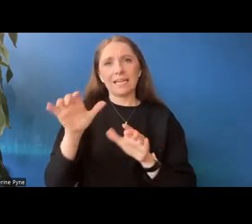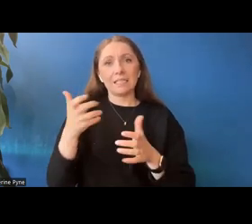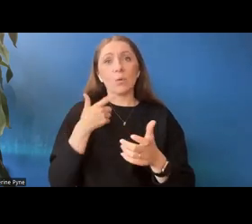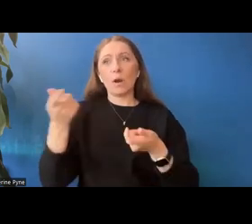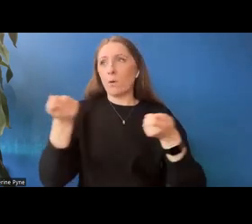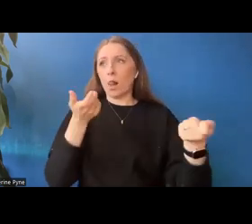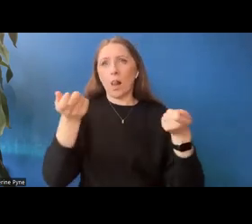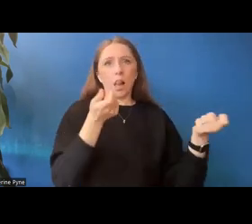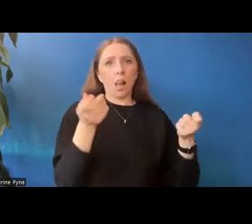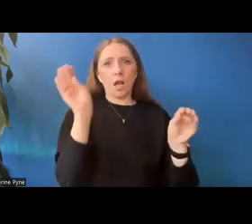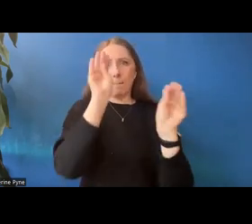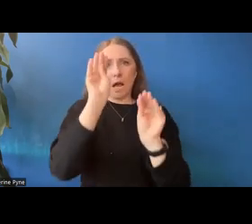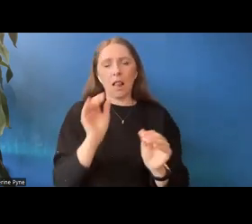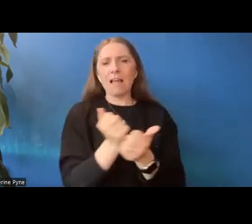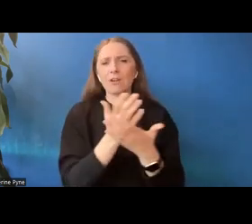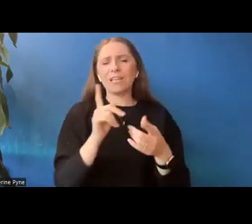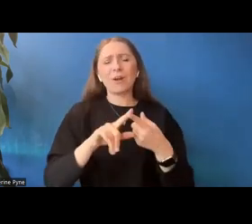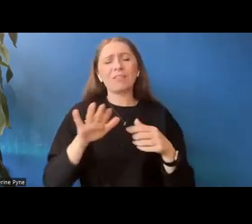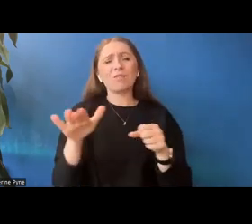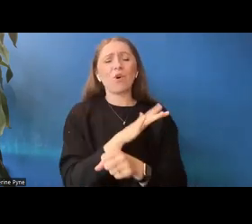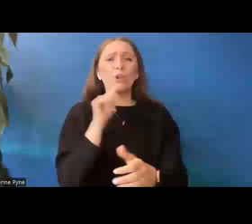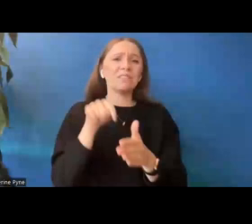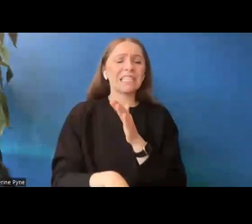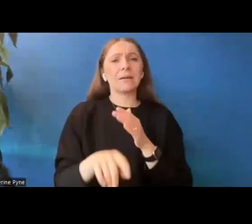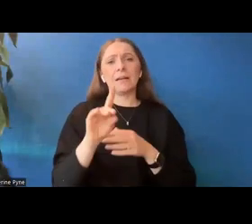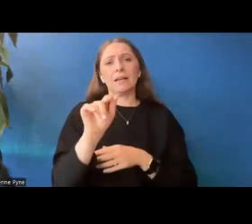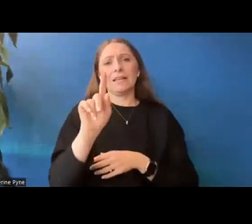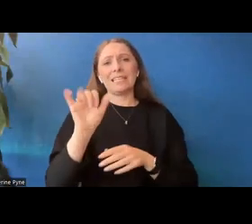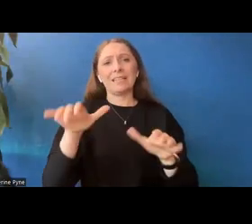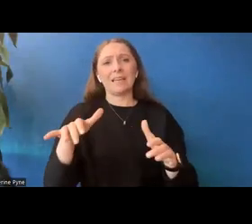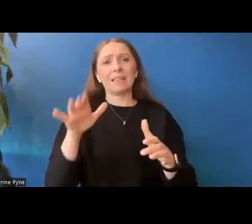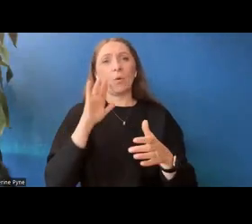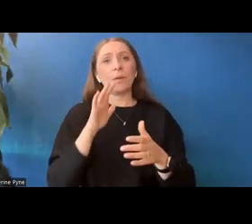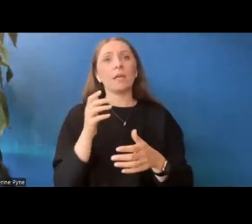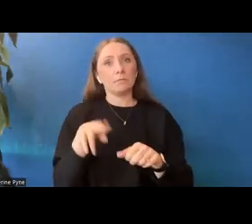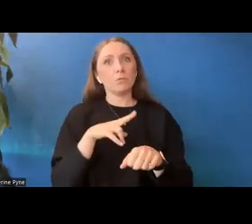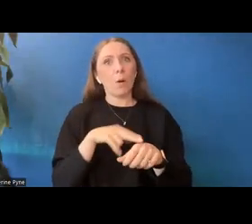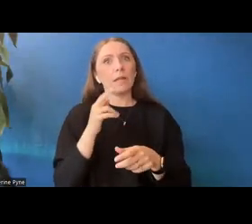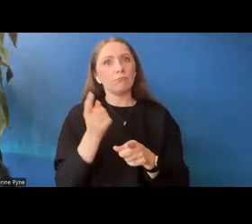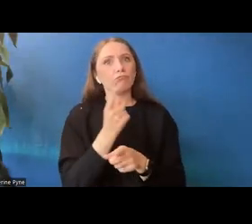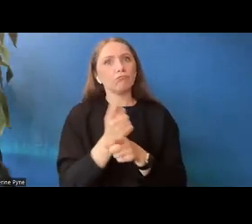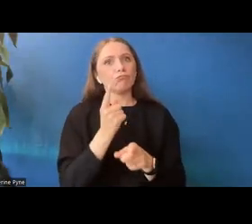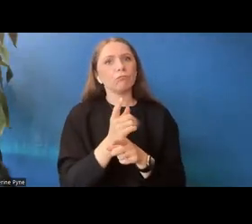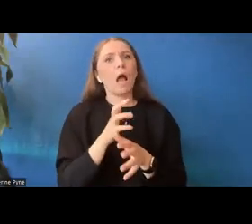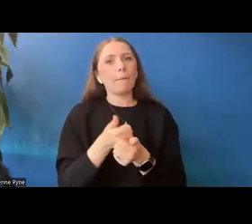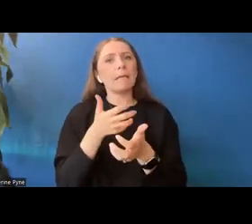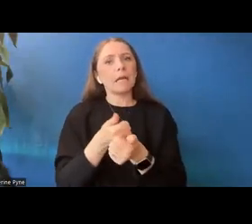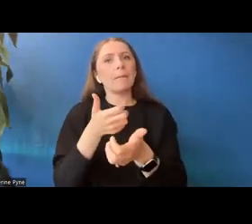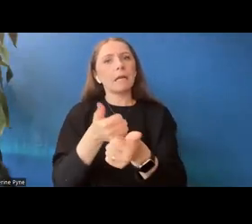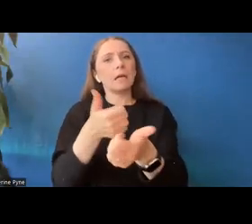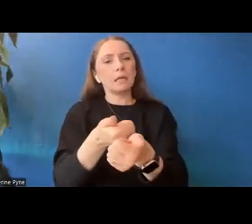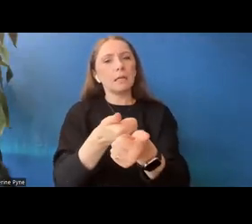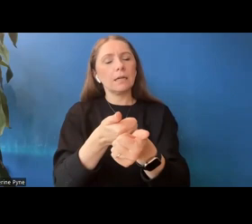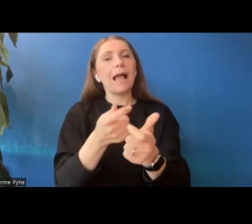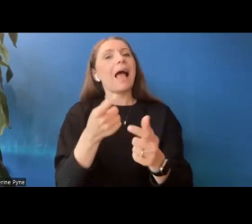sources to have this robust integrated data set that gets regularly updated. And always, of course, acknowledging